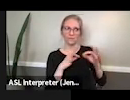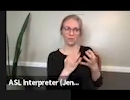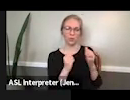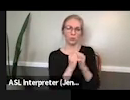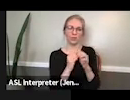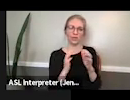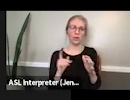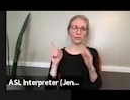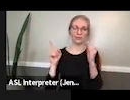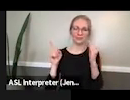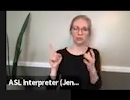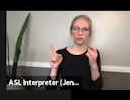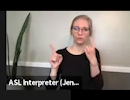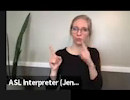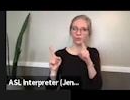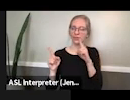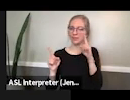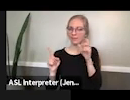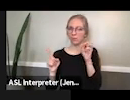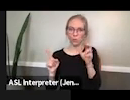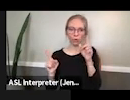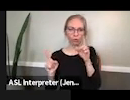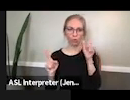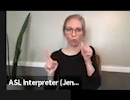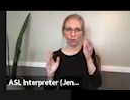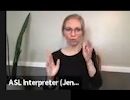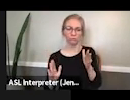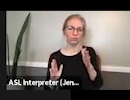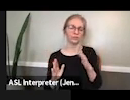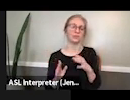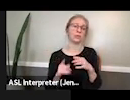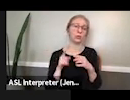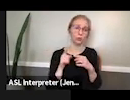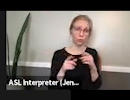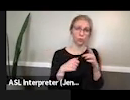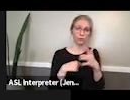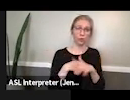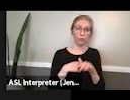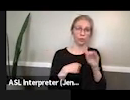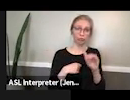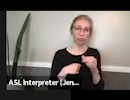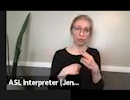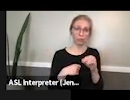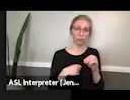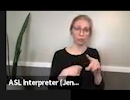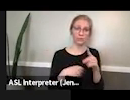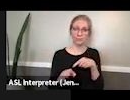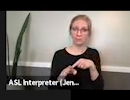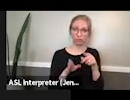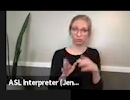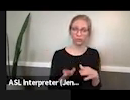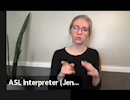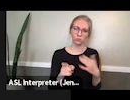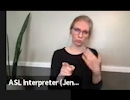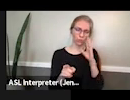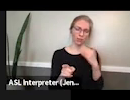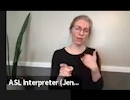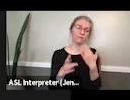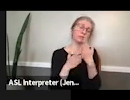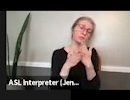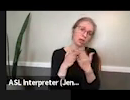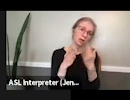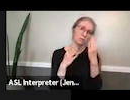or an audiologist. But it's going to give you, as an early childhood specialist, some information to try